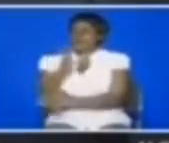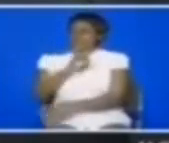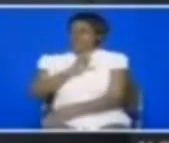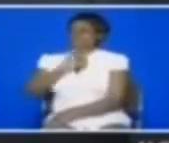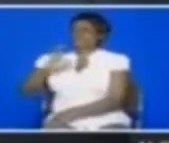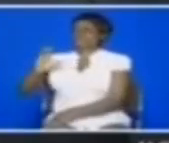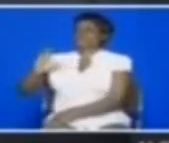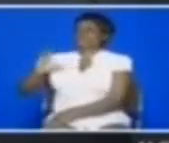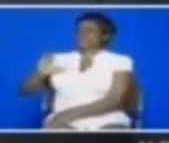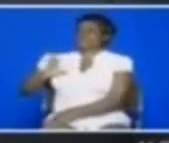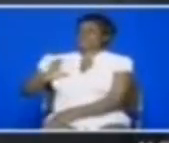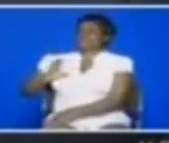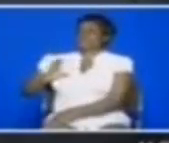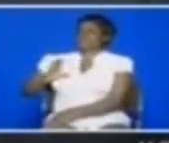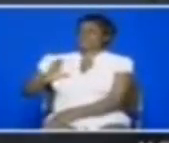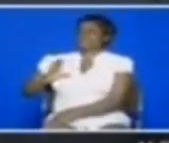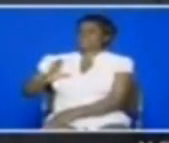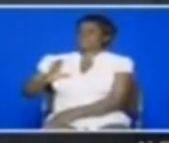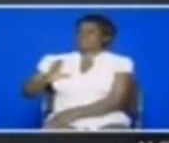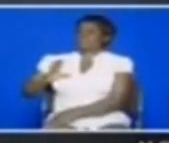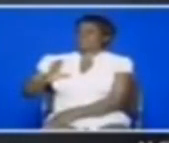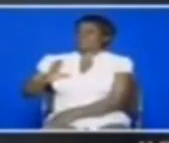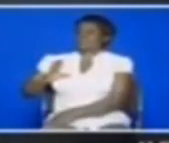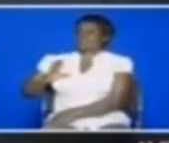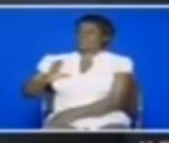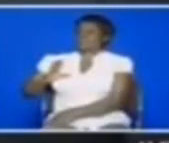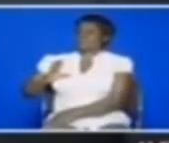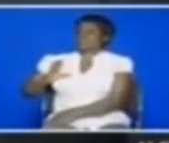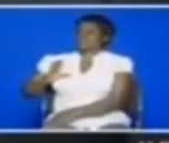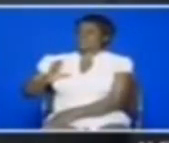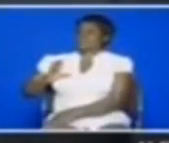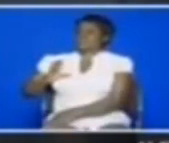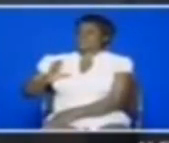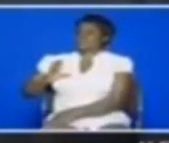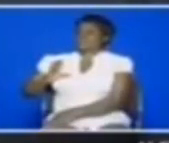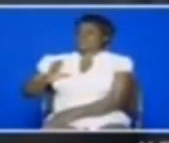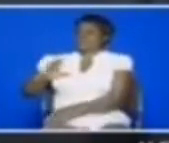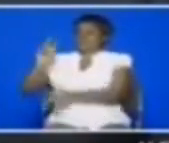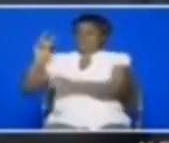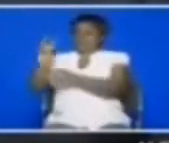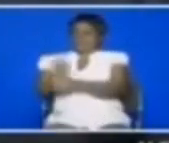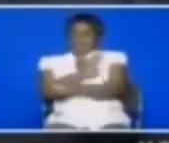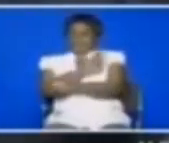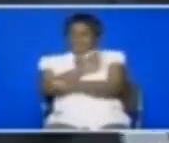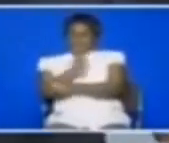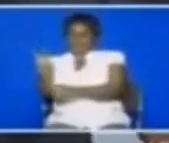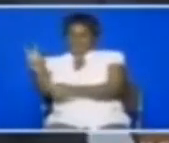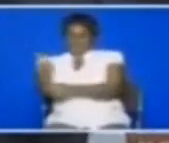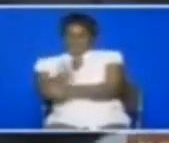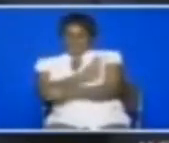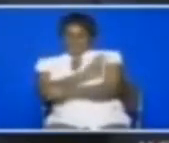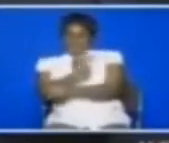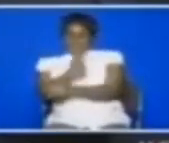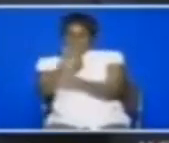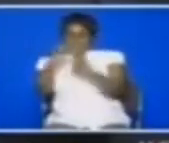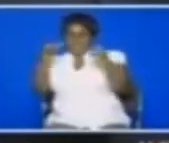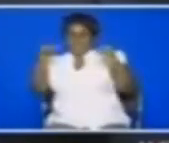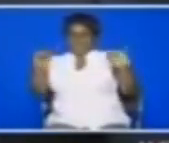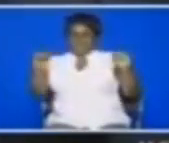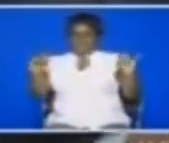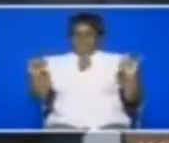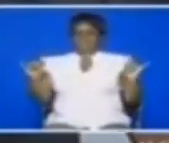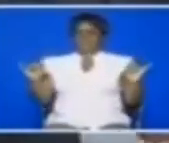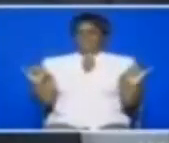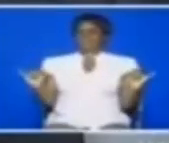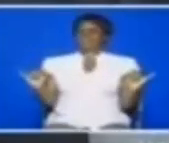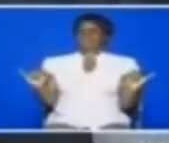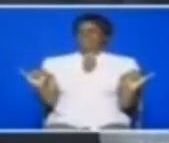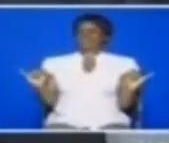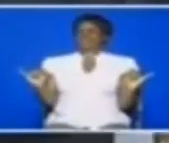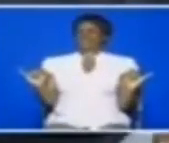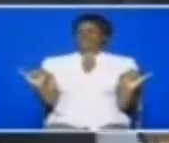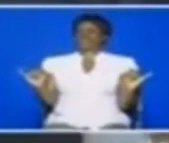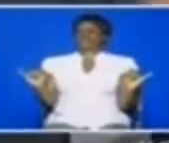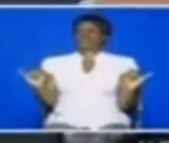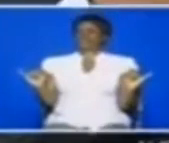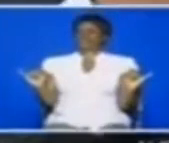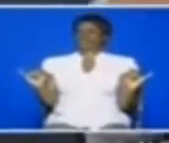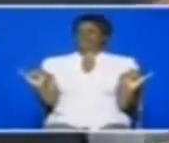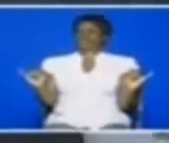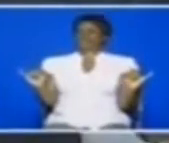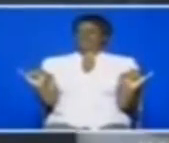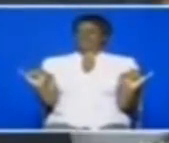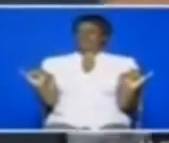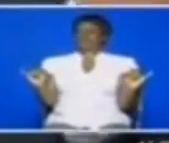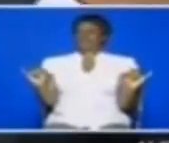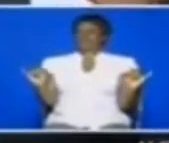committee, the standing committee, that will oversee the implementation of